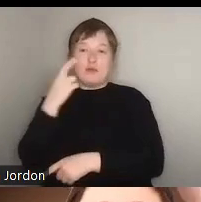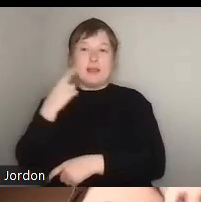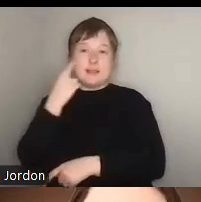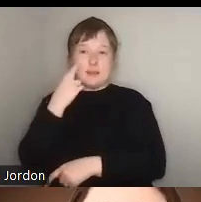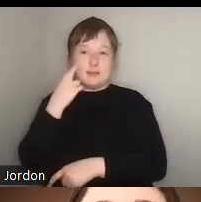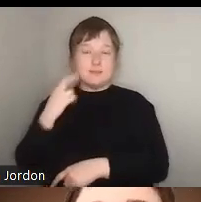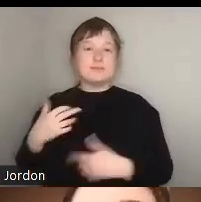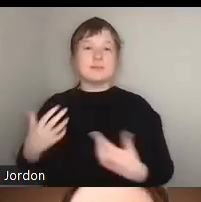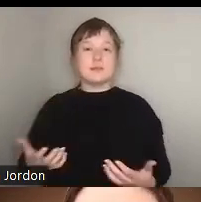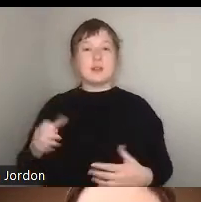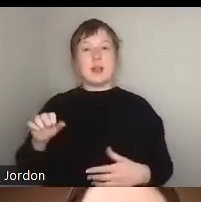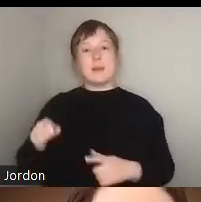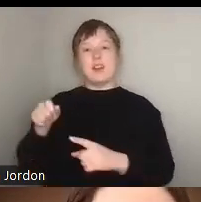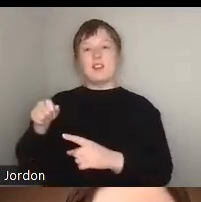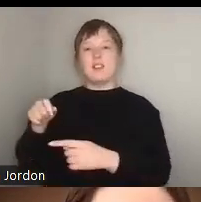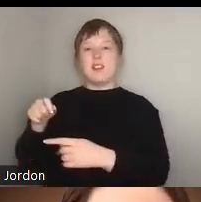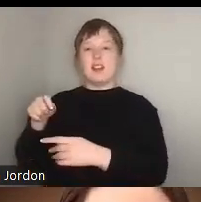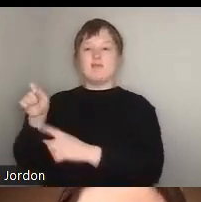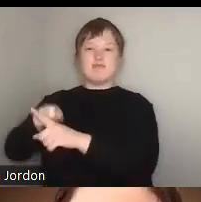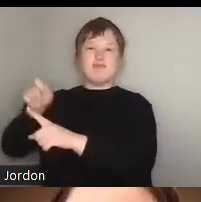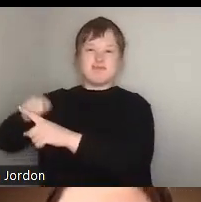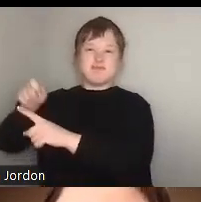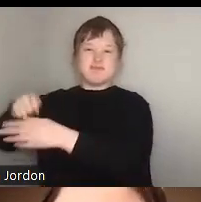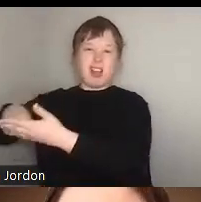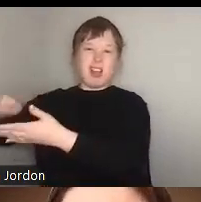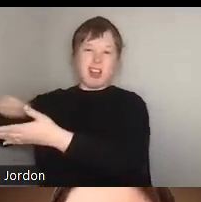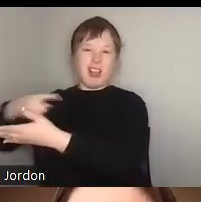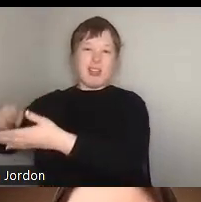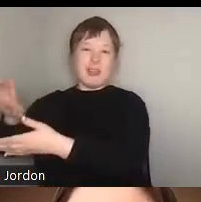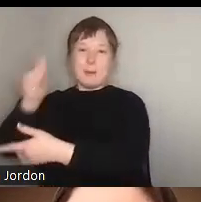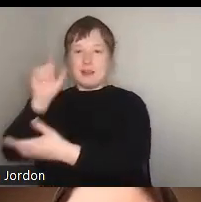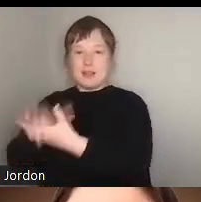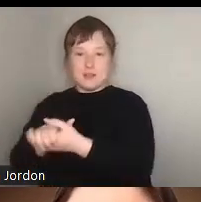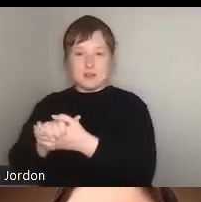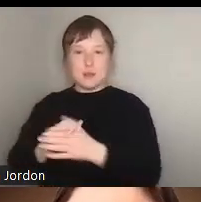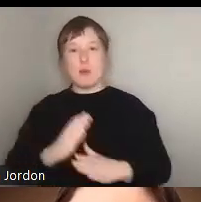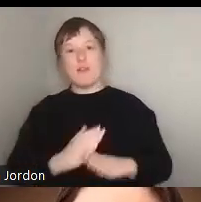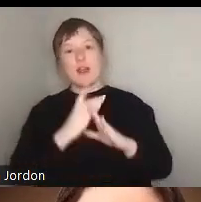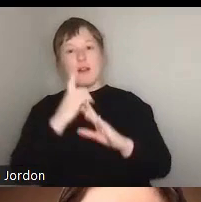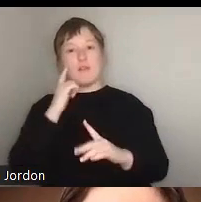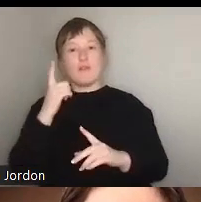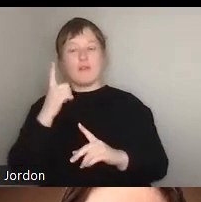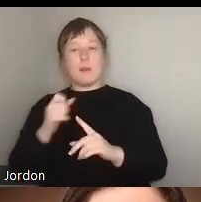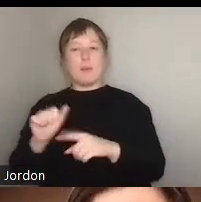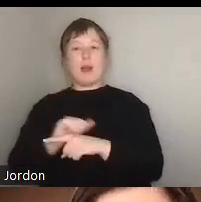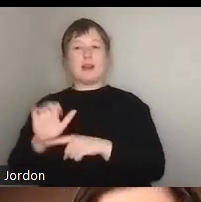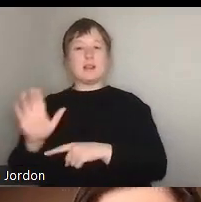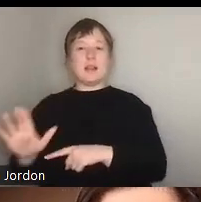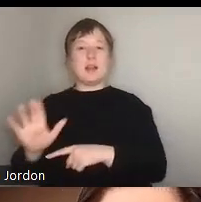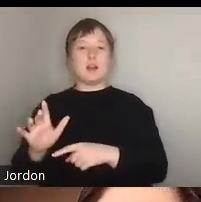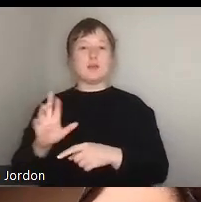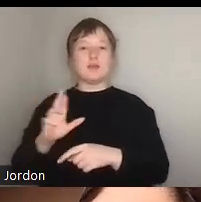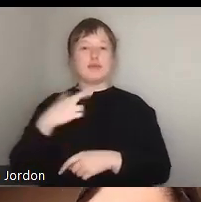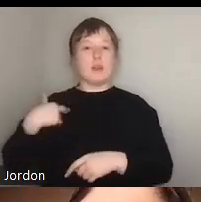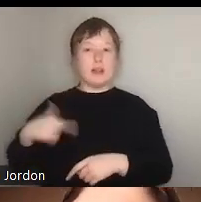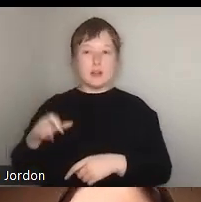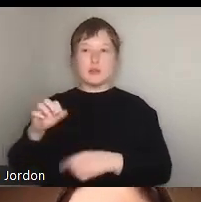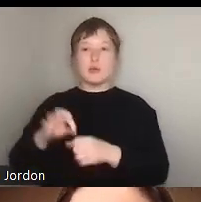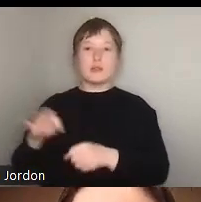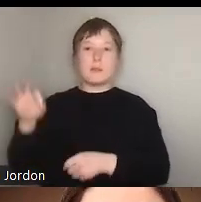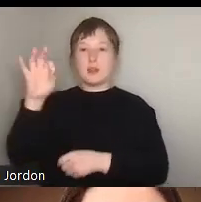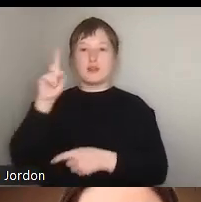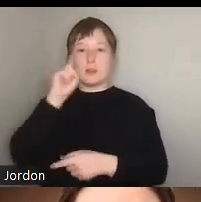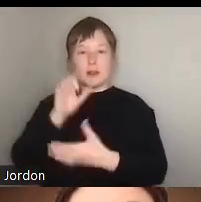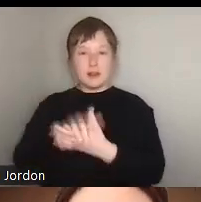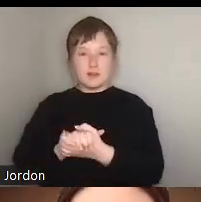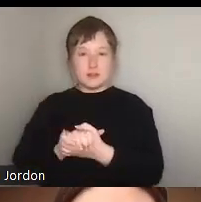be ridiculing someone because of their beliefs, preventing someone from practicing their religious or spiritual beliefs,